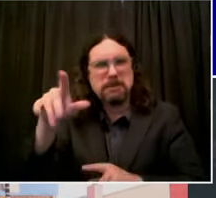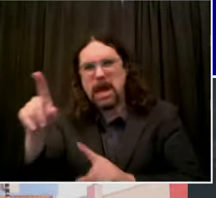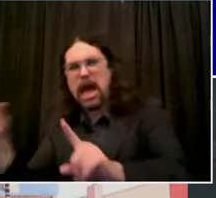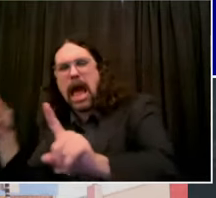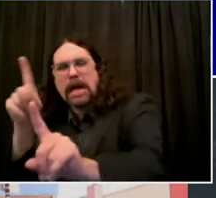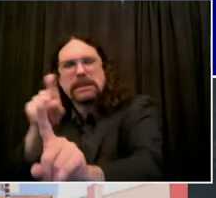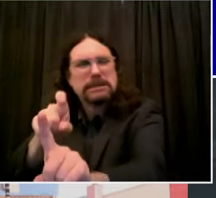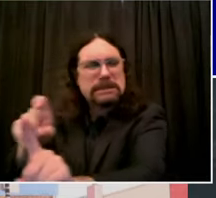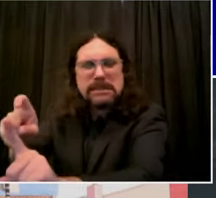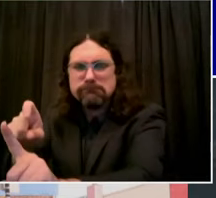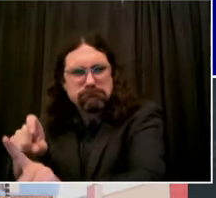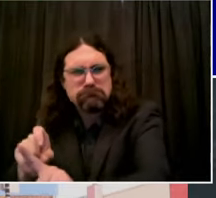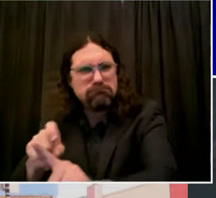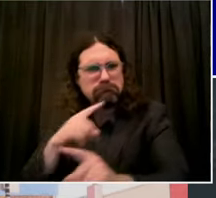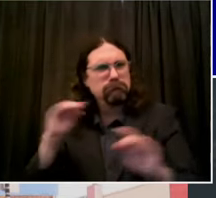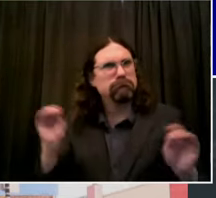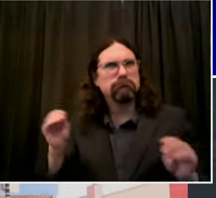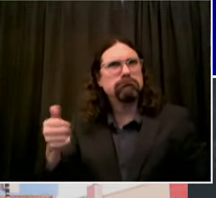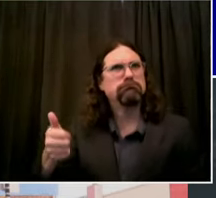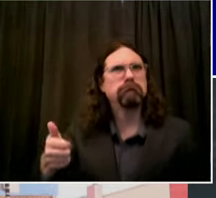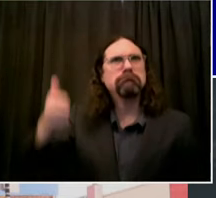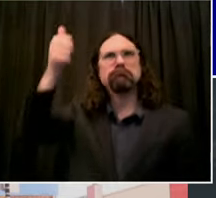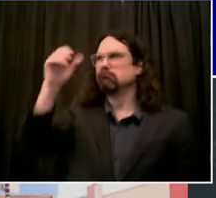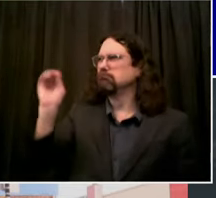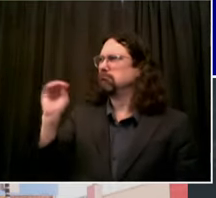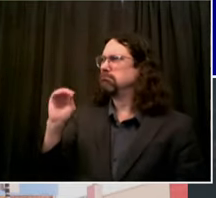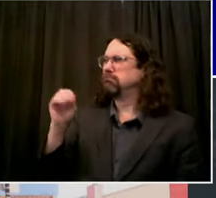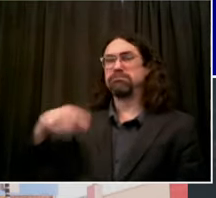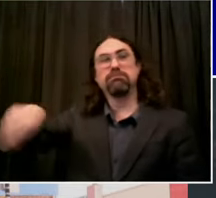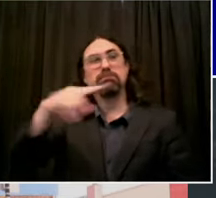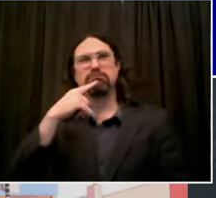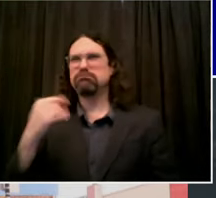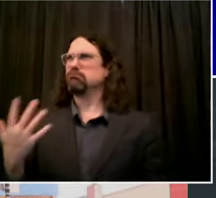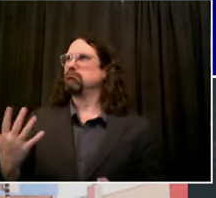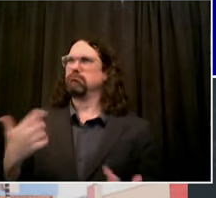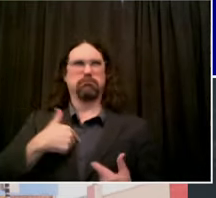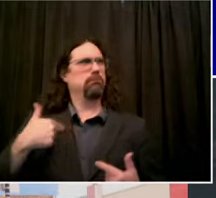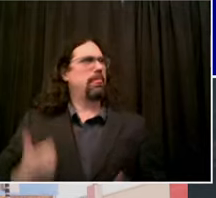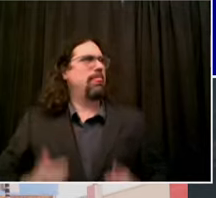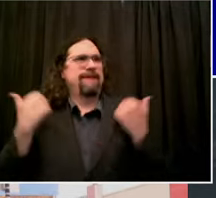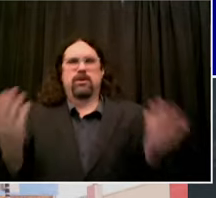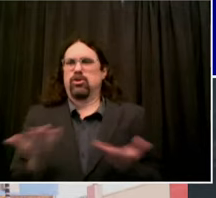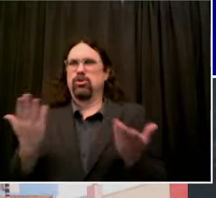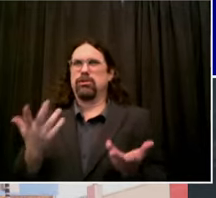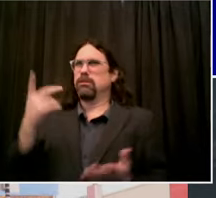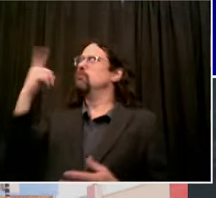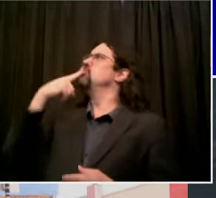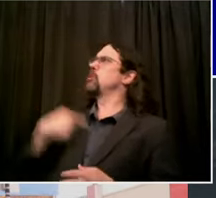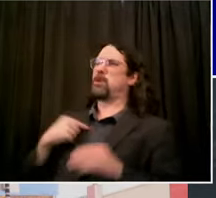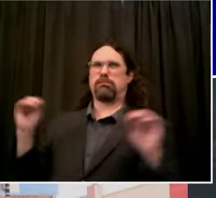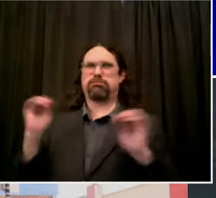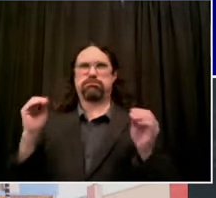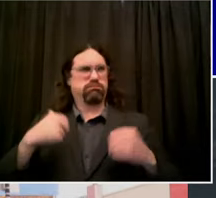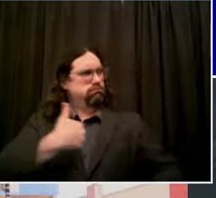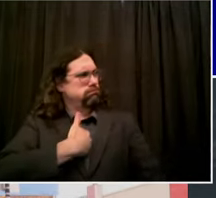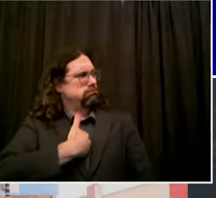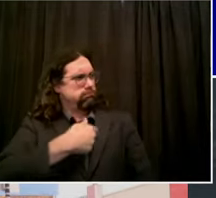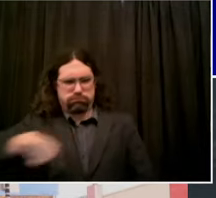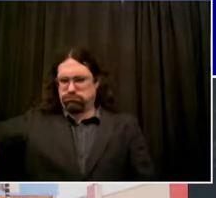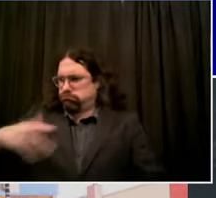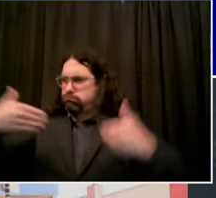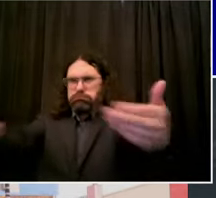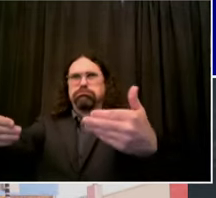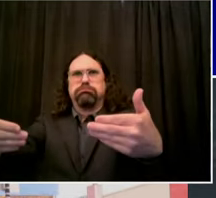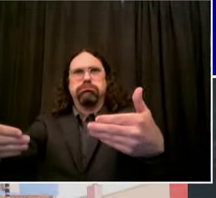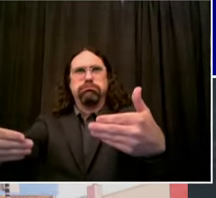And these young people, this is their neighborhood, and they are the future of the Bronx, and they are the future of New